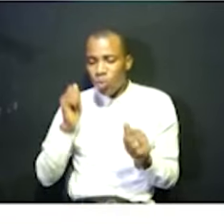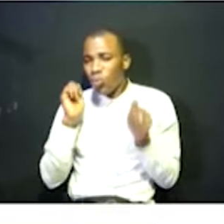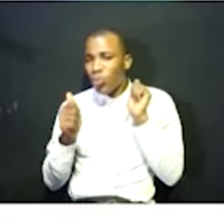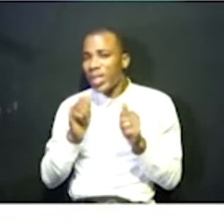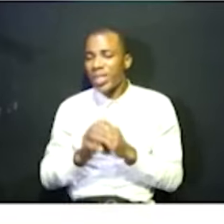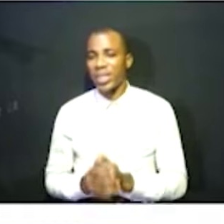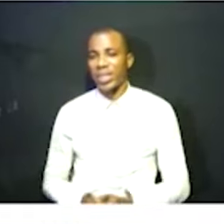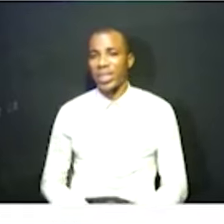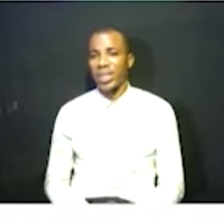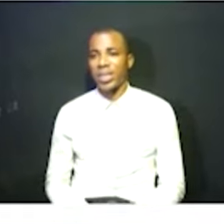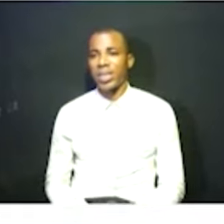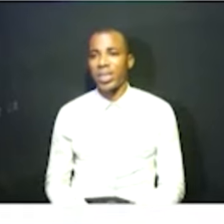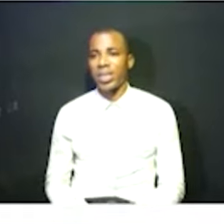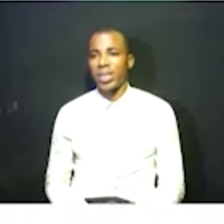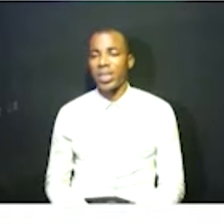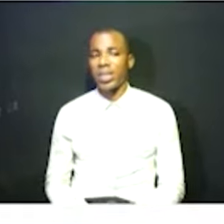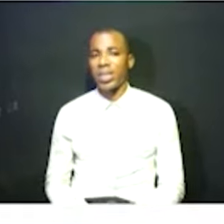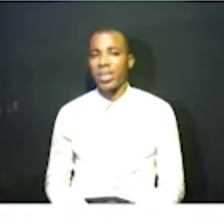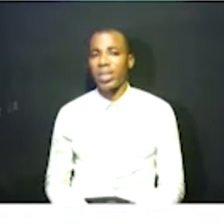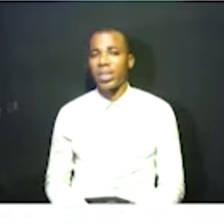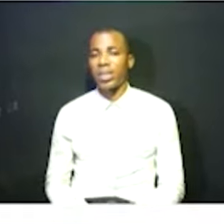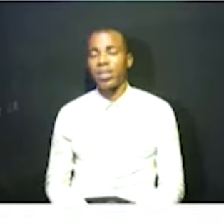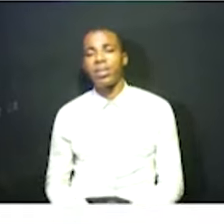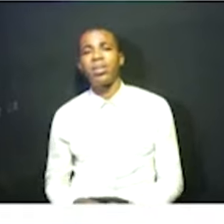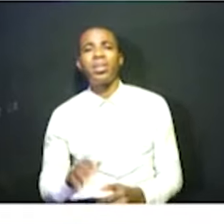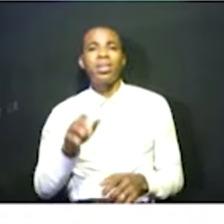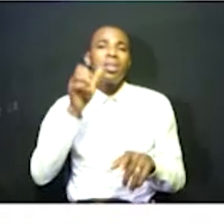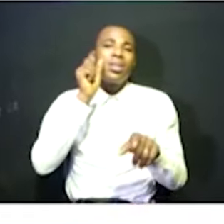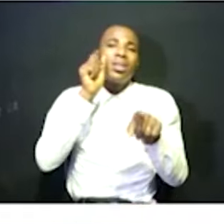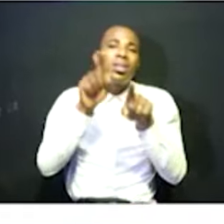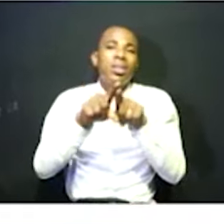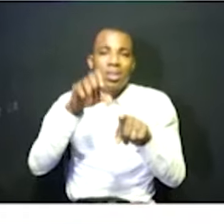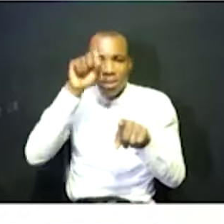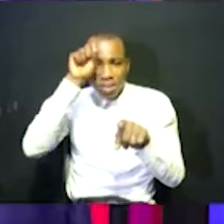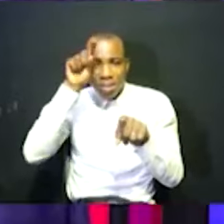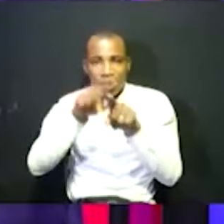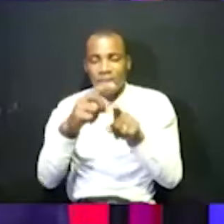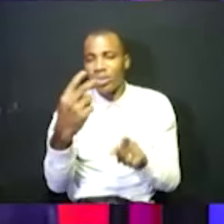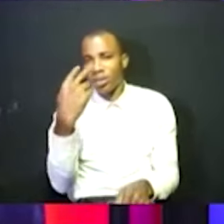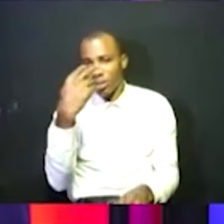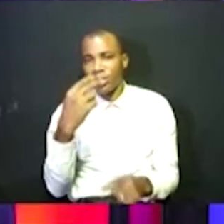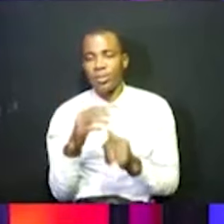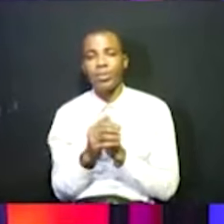no so obepe ana. Now listen to me, brothers and sisters. Afi adofo no muntie me.